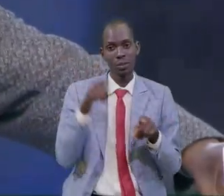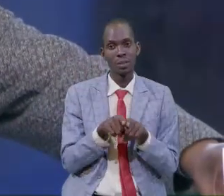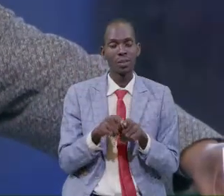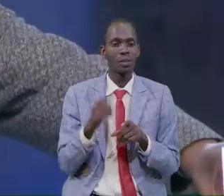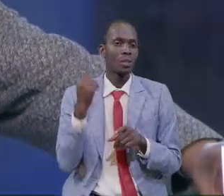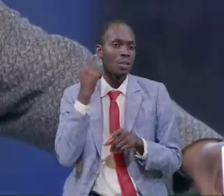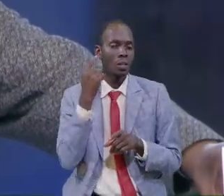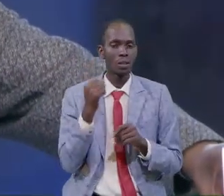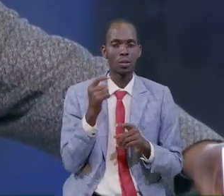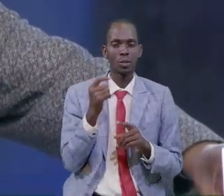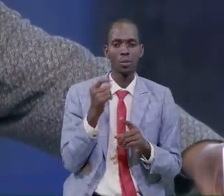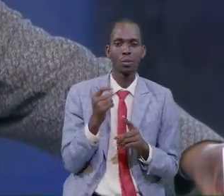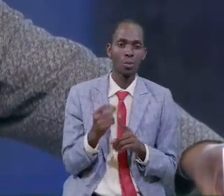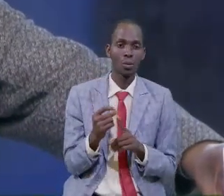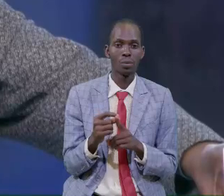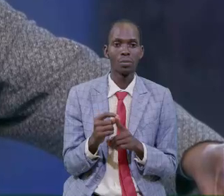word.